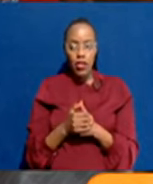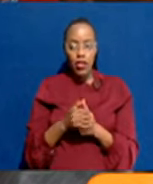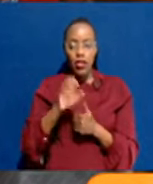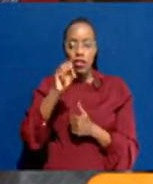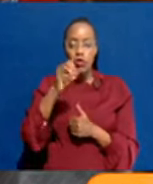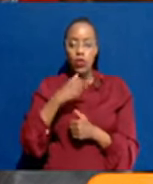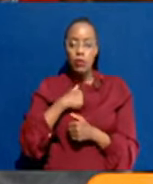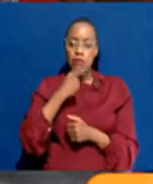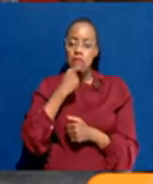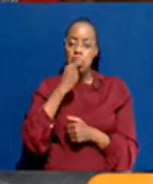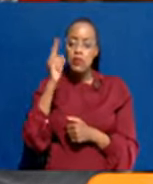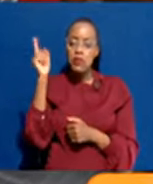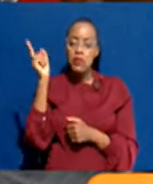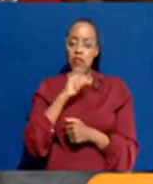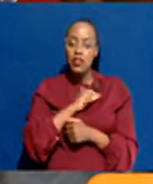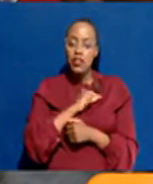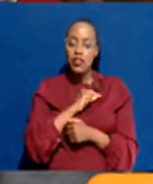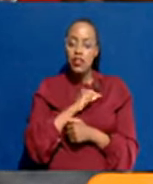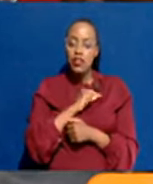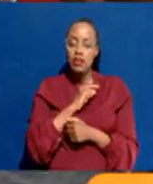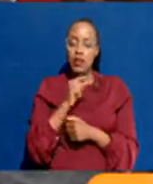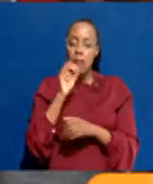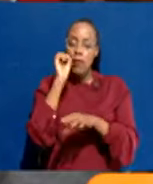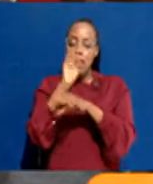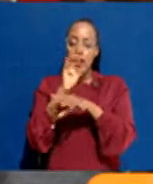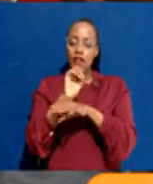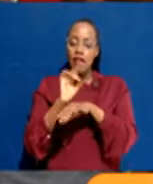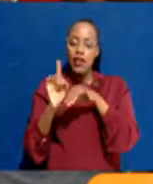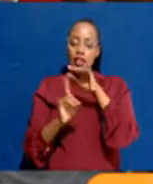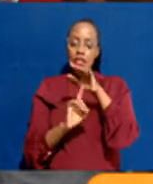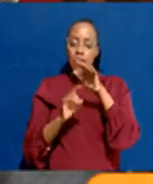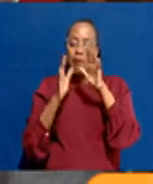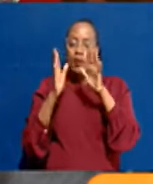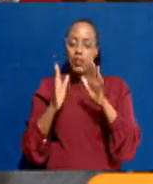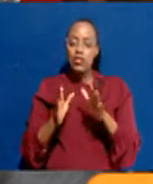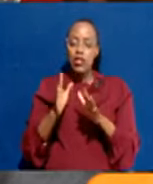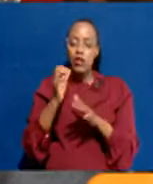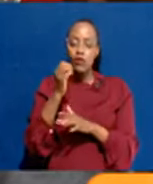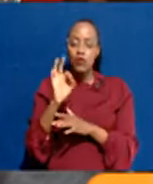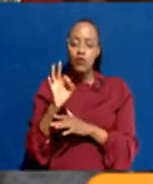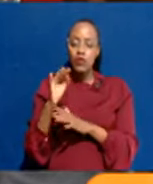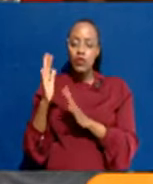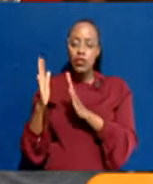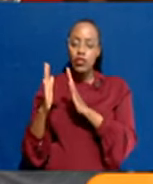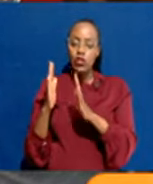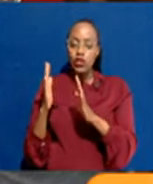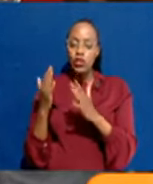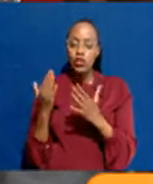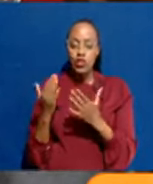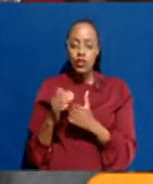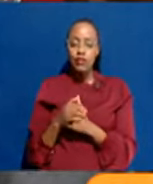So I told the, I advised the Minister for Security.